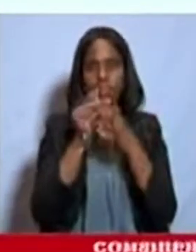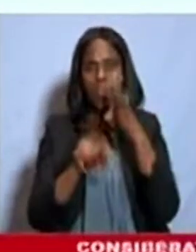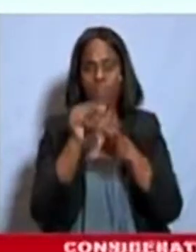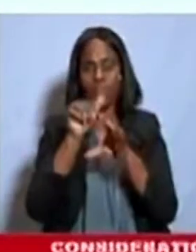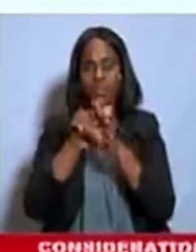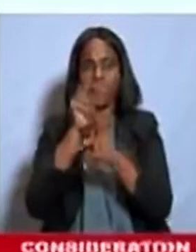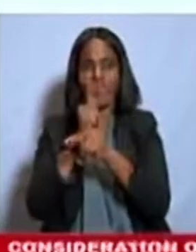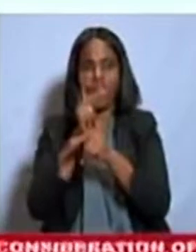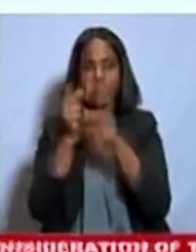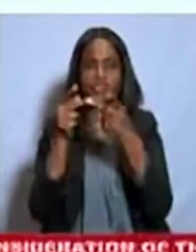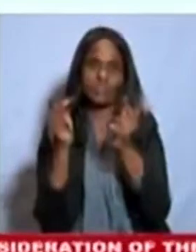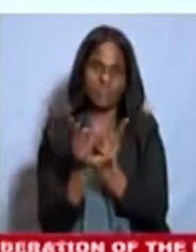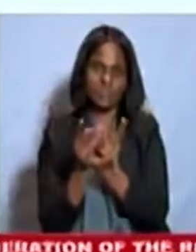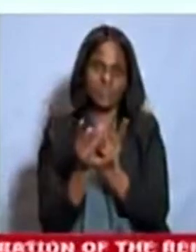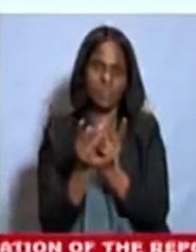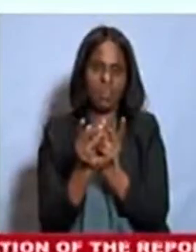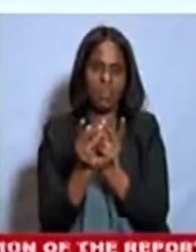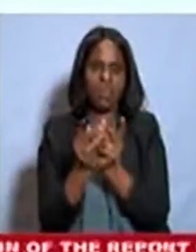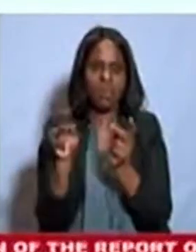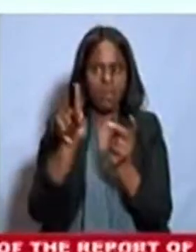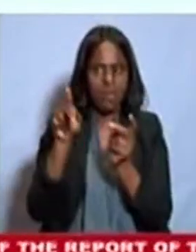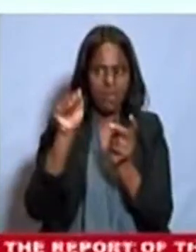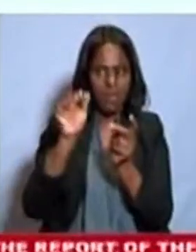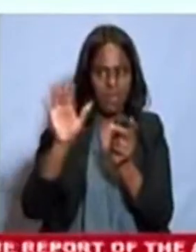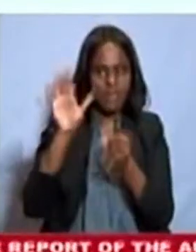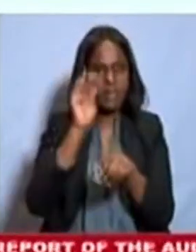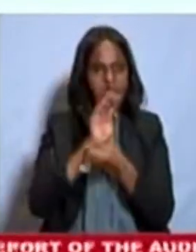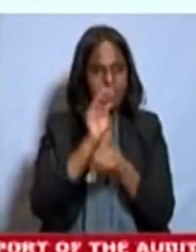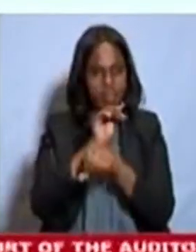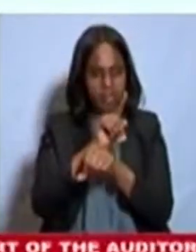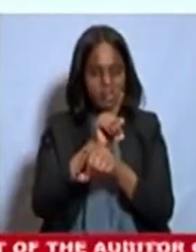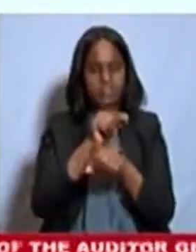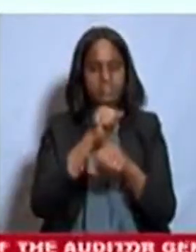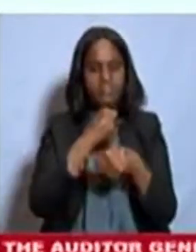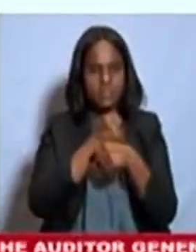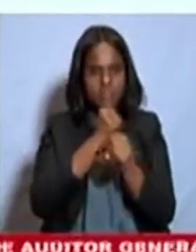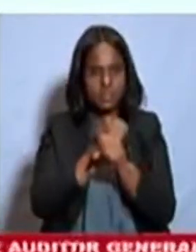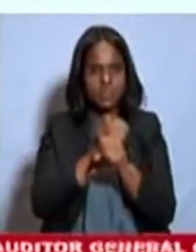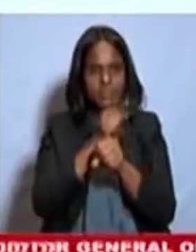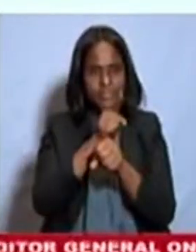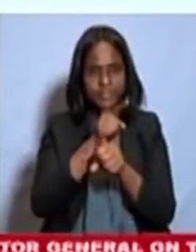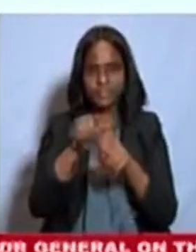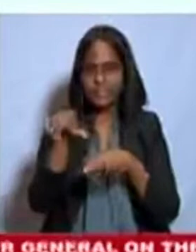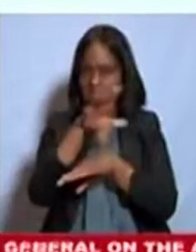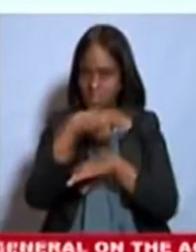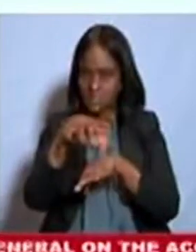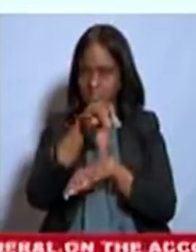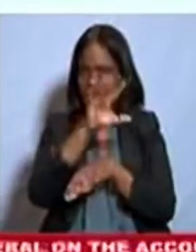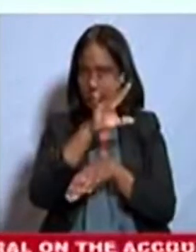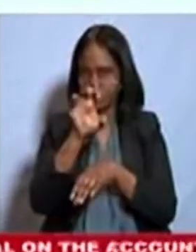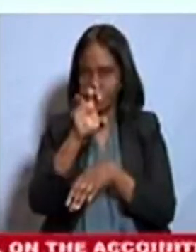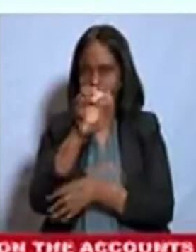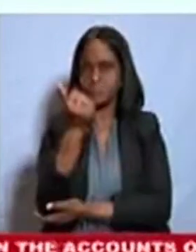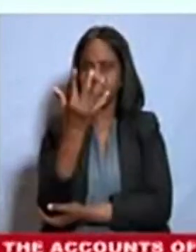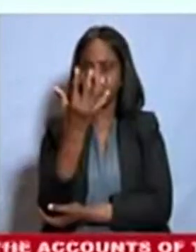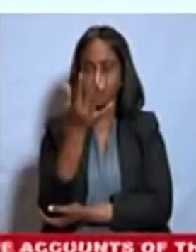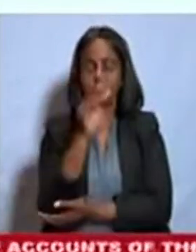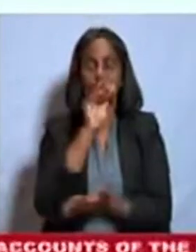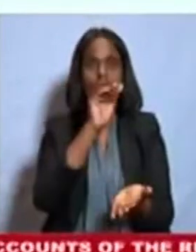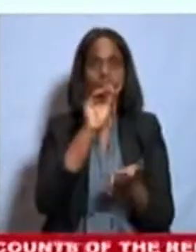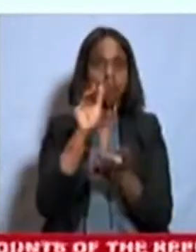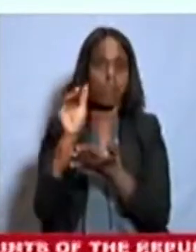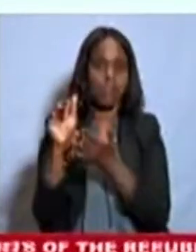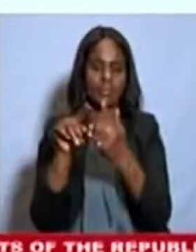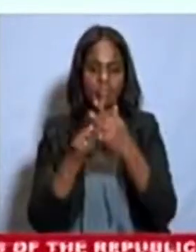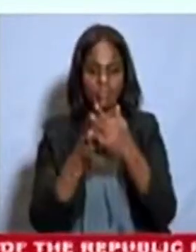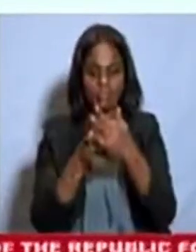storage facility. Controlling officer's response: cause: the excess 515 bags of